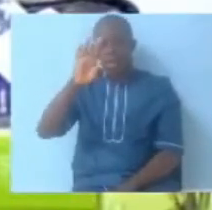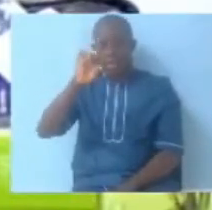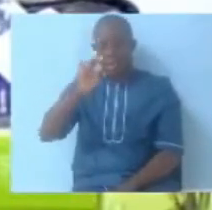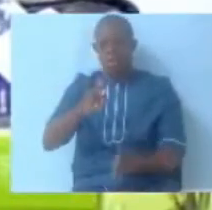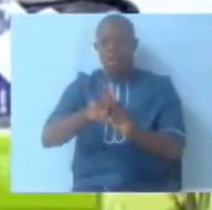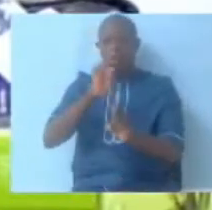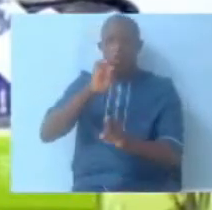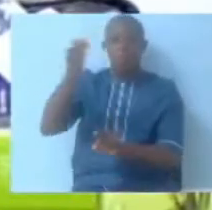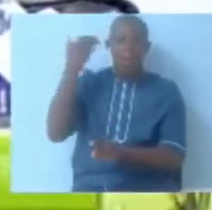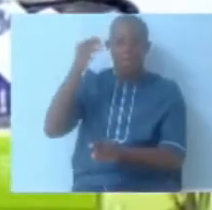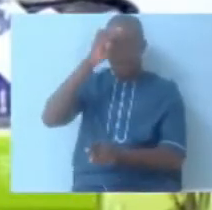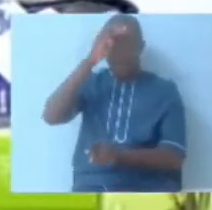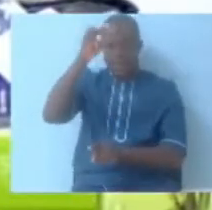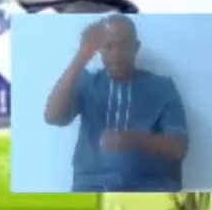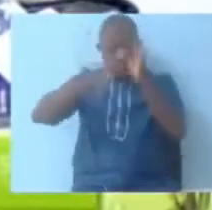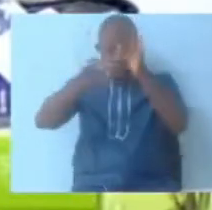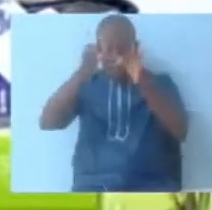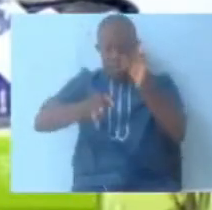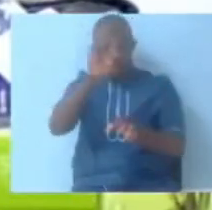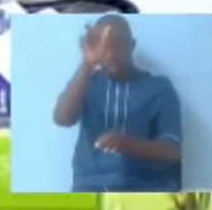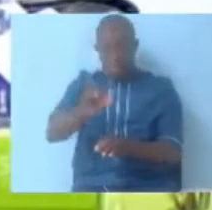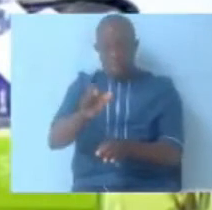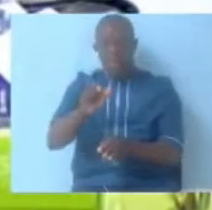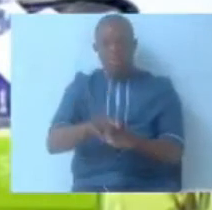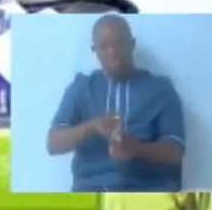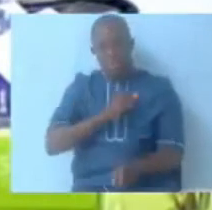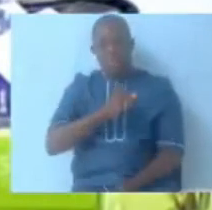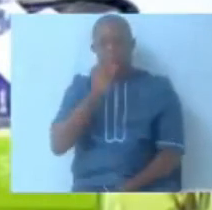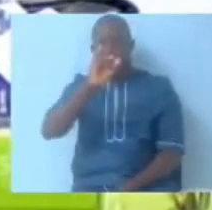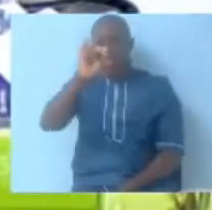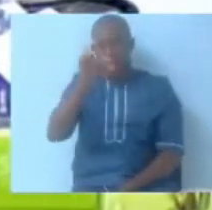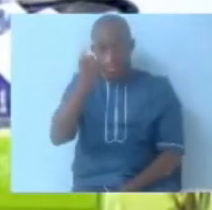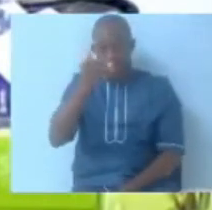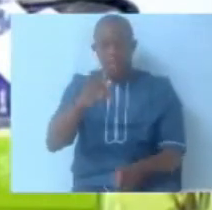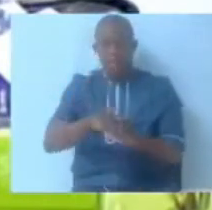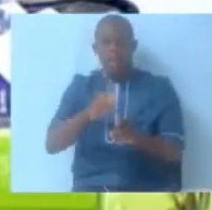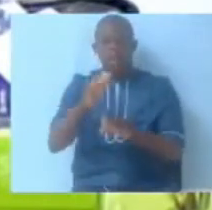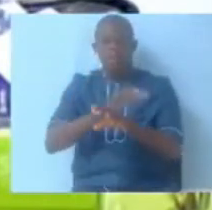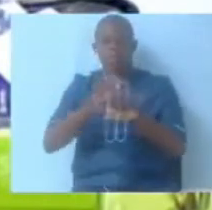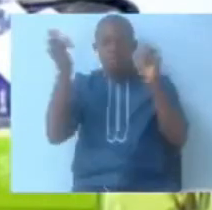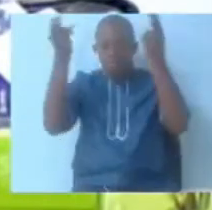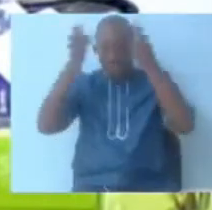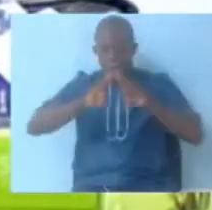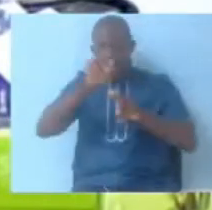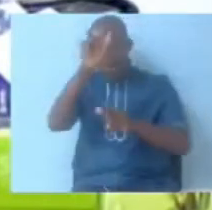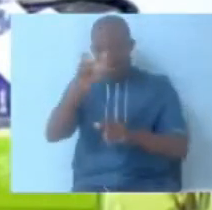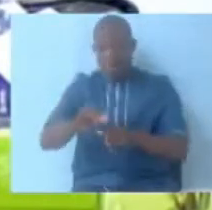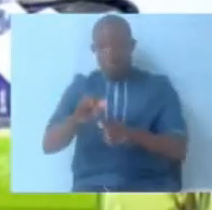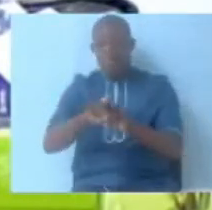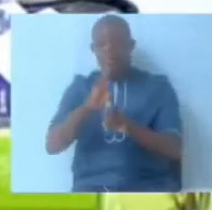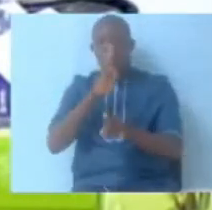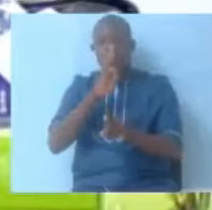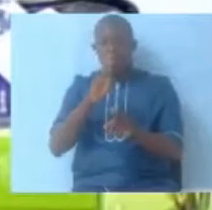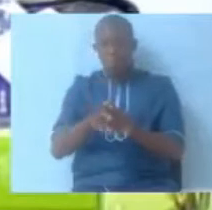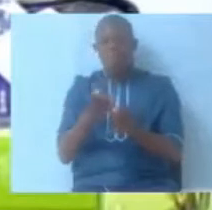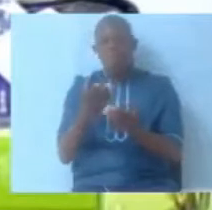previous Minister of Justice? Yes. He was a lawyer who was on secondment in the police force and he